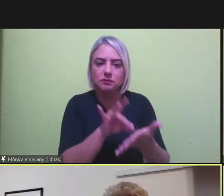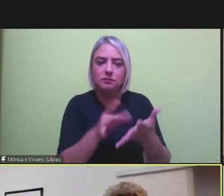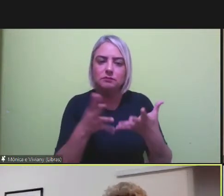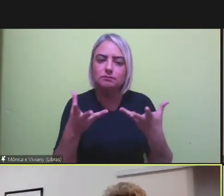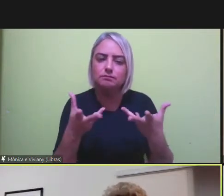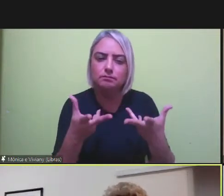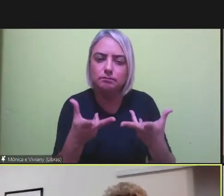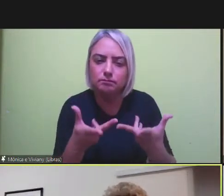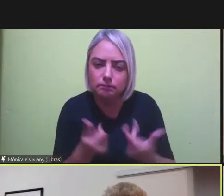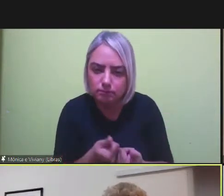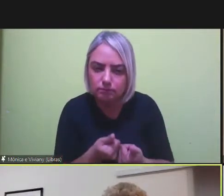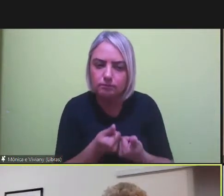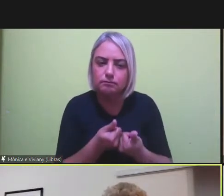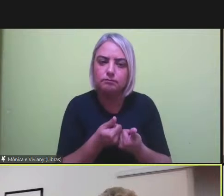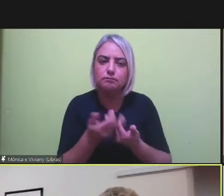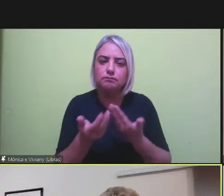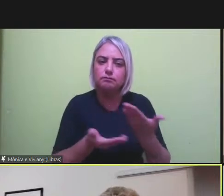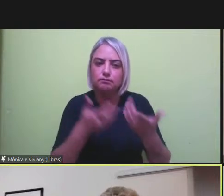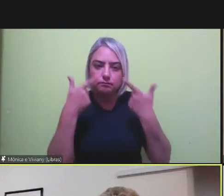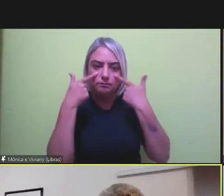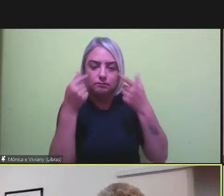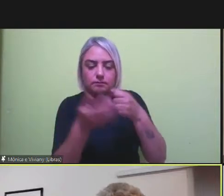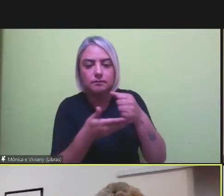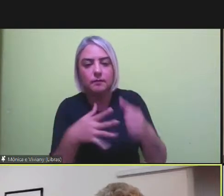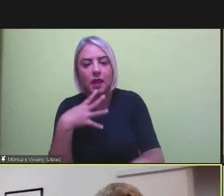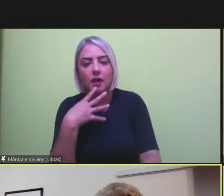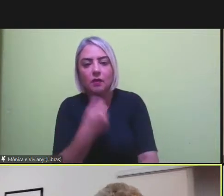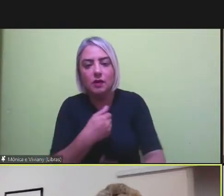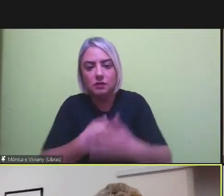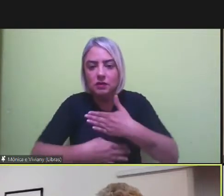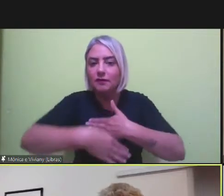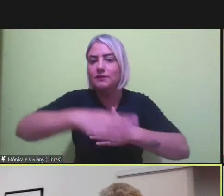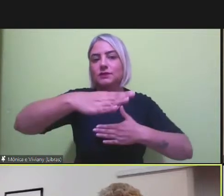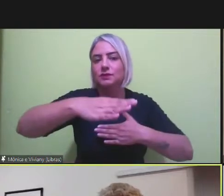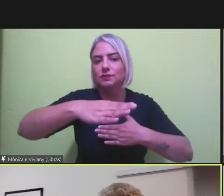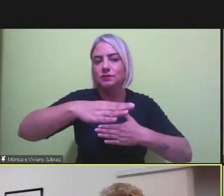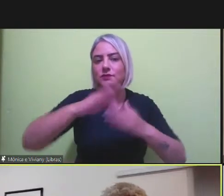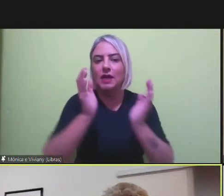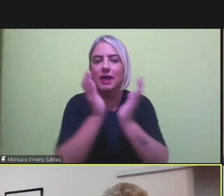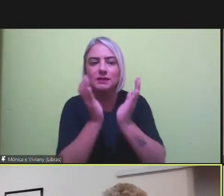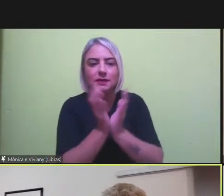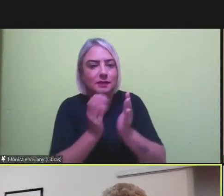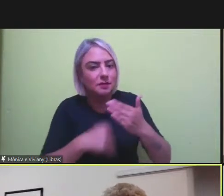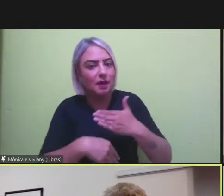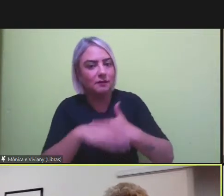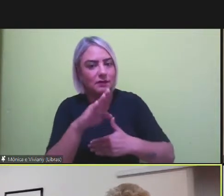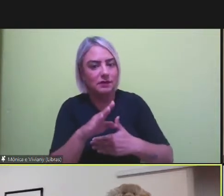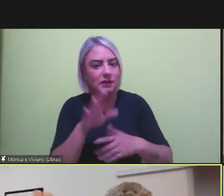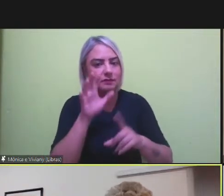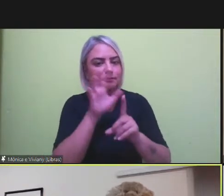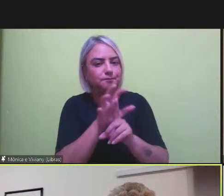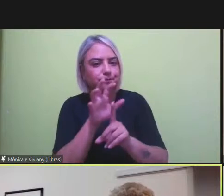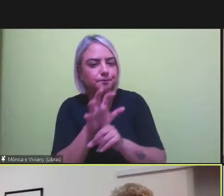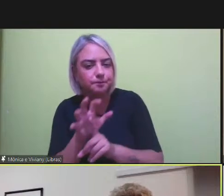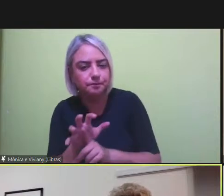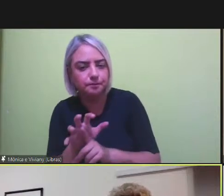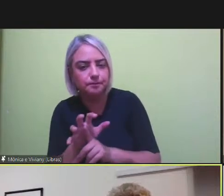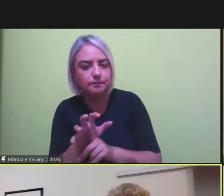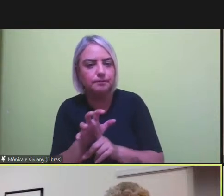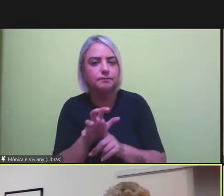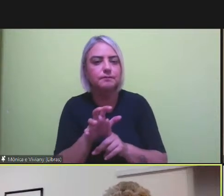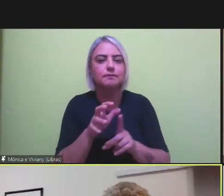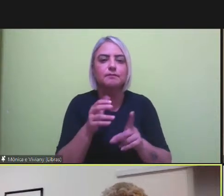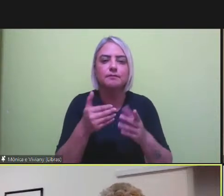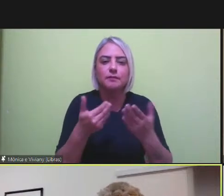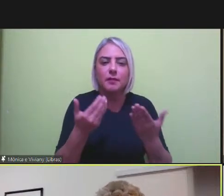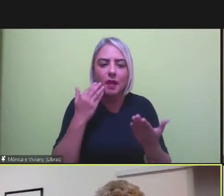effectiveness, and excellency of our model. So We advanced a lot the approach in